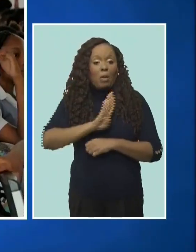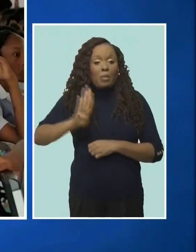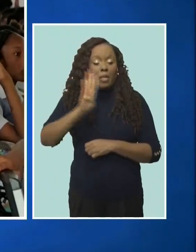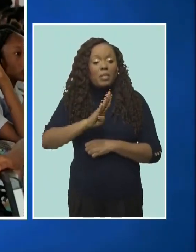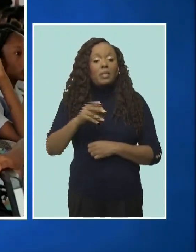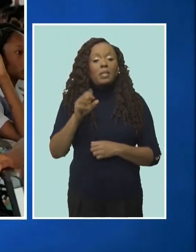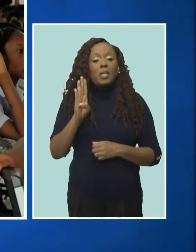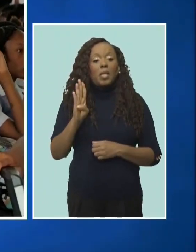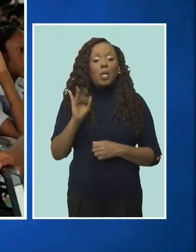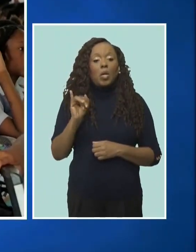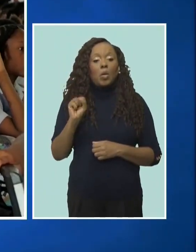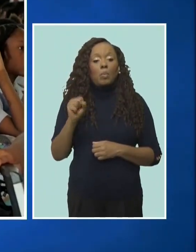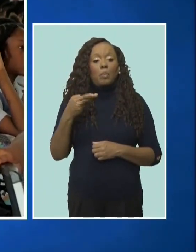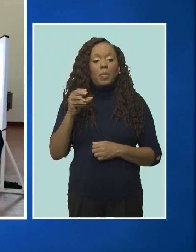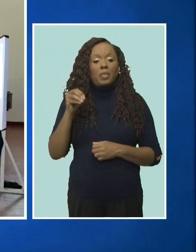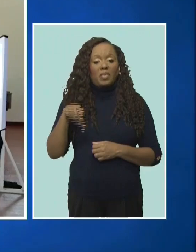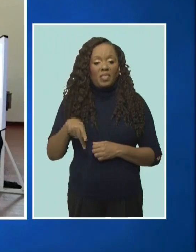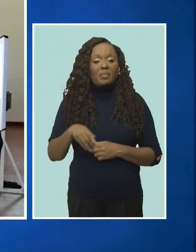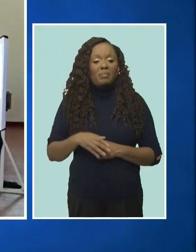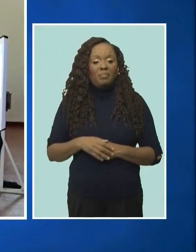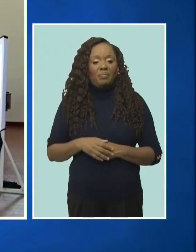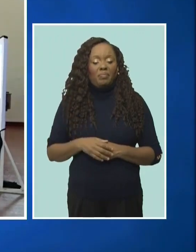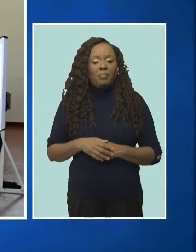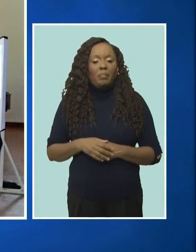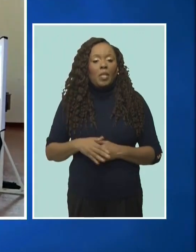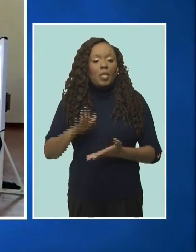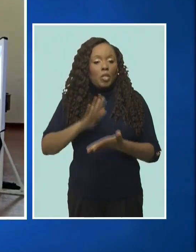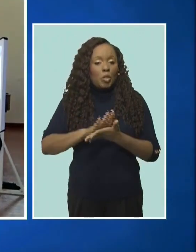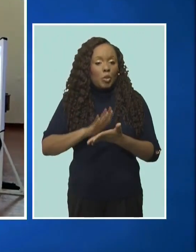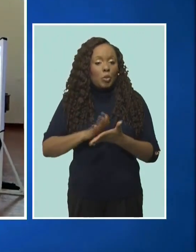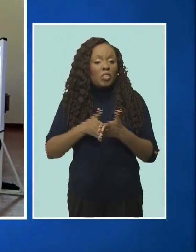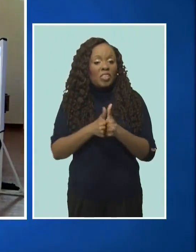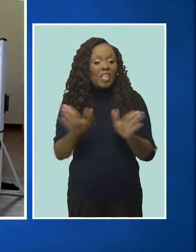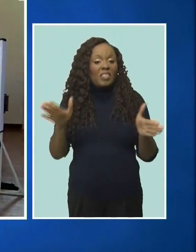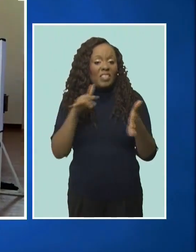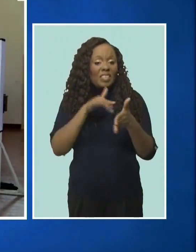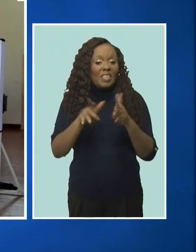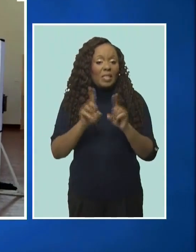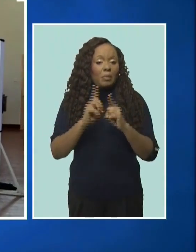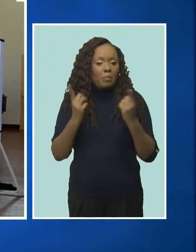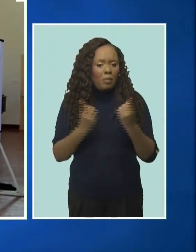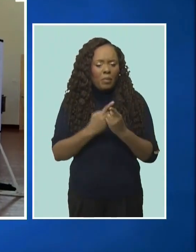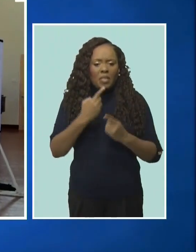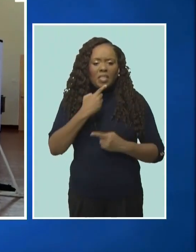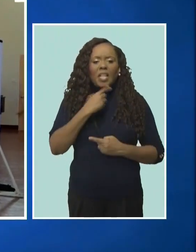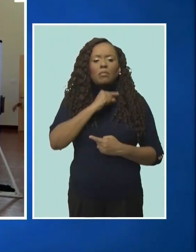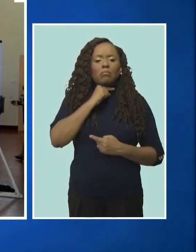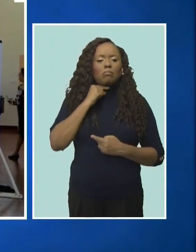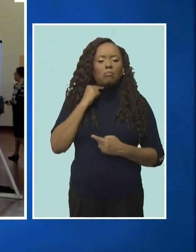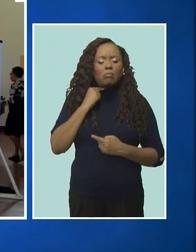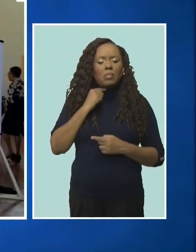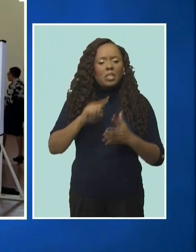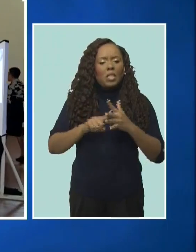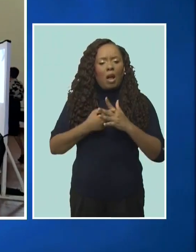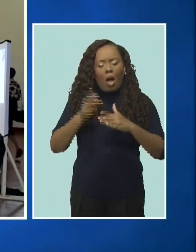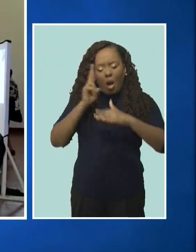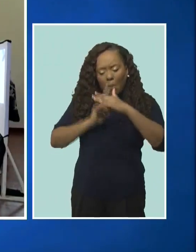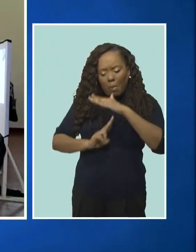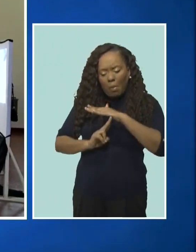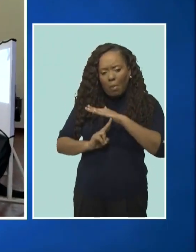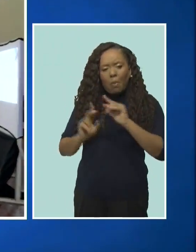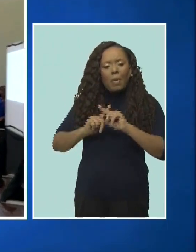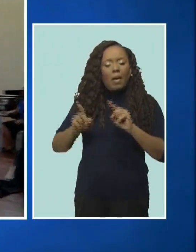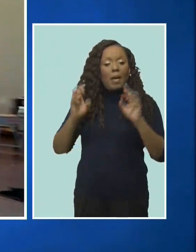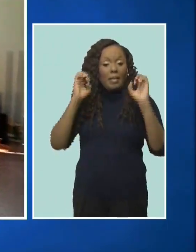Department, Akiri Adams, told the students that, like Bishop Broome, who came from humble beginnings, education